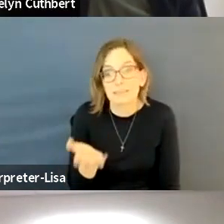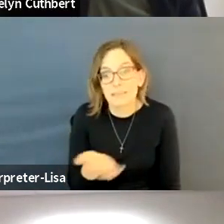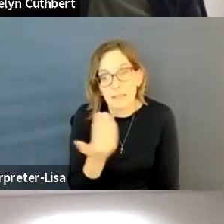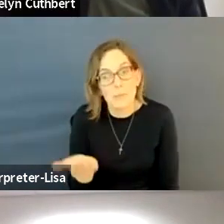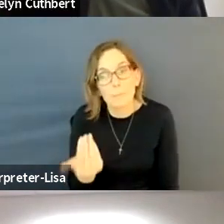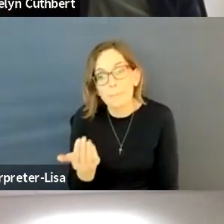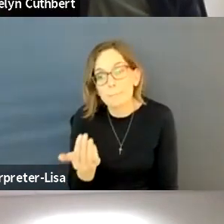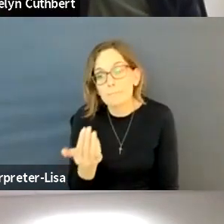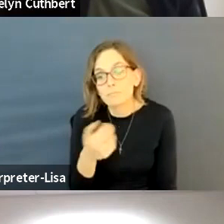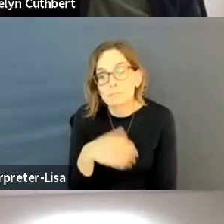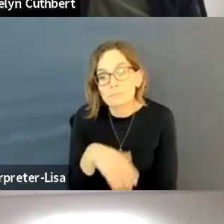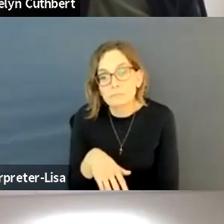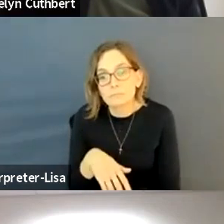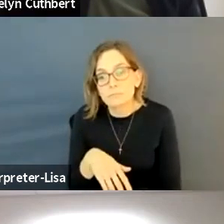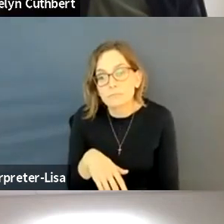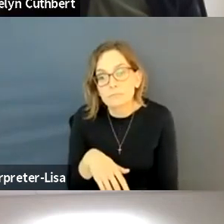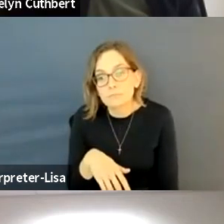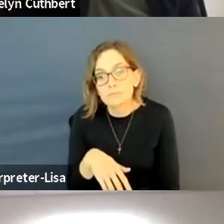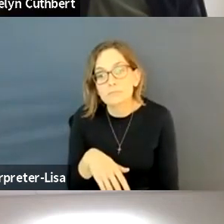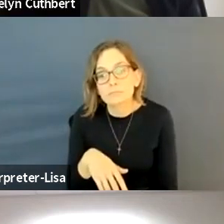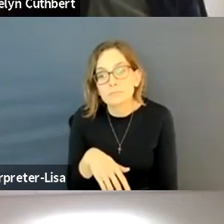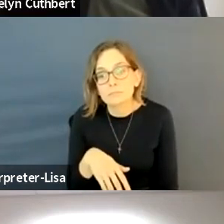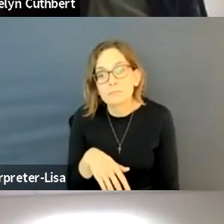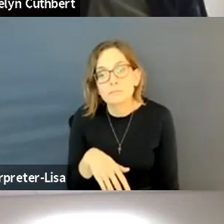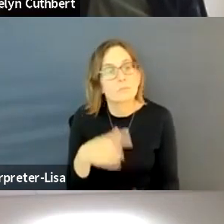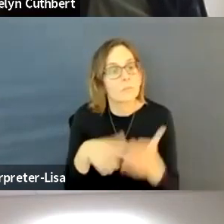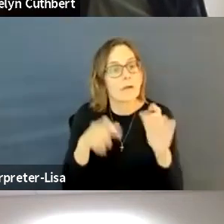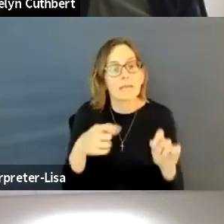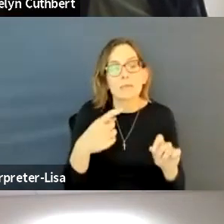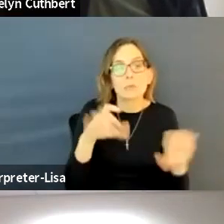So what could we do or say?